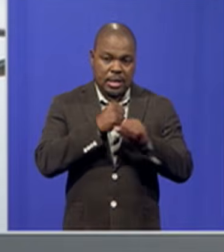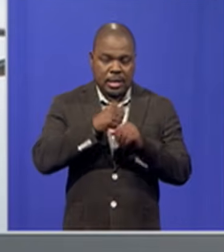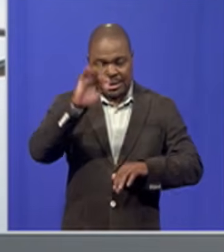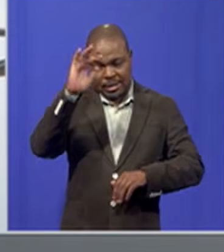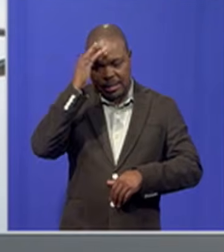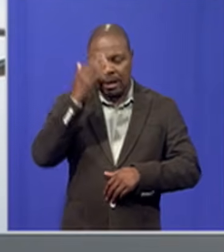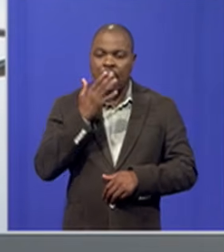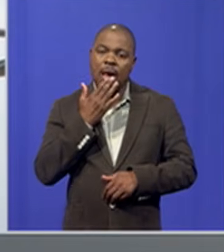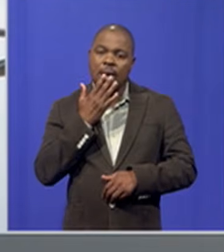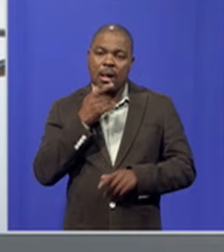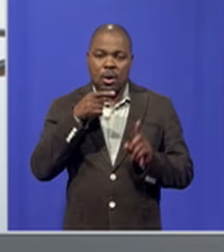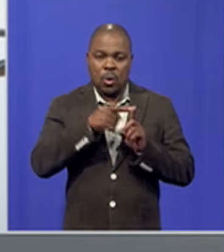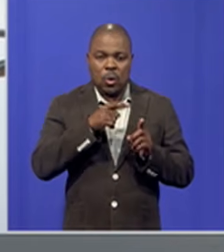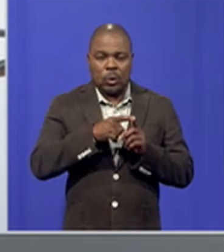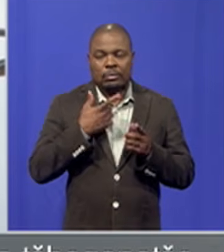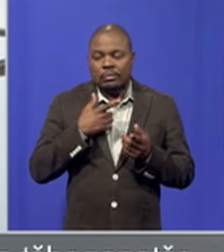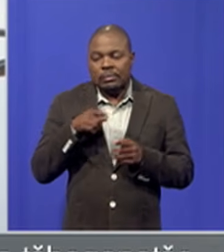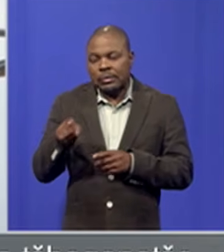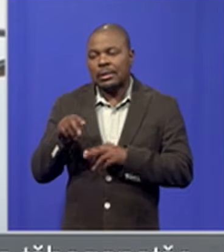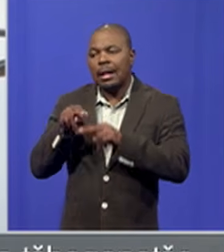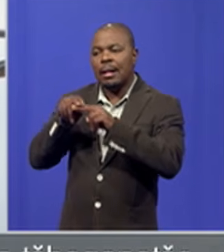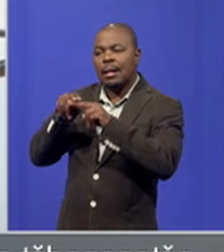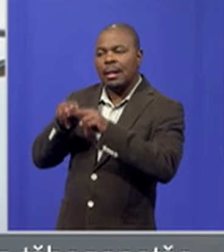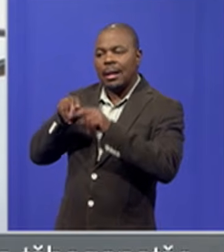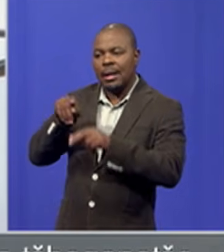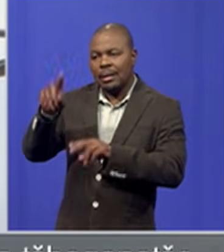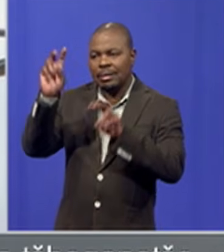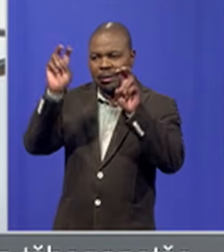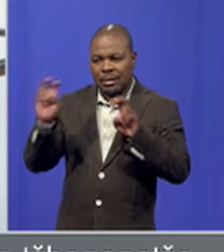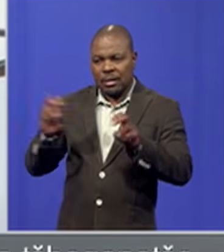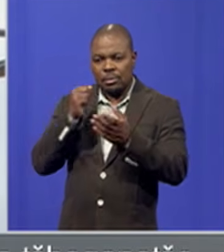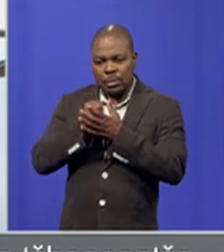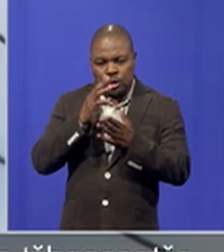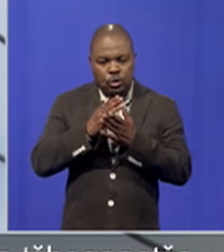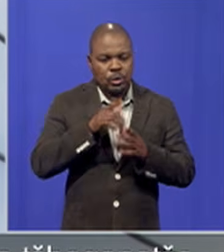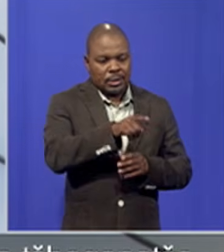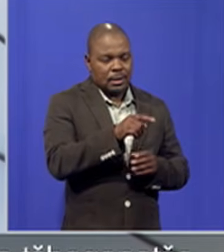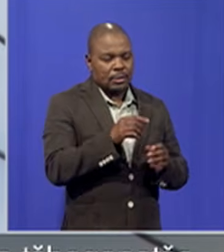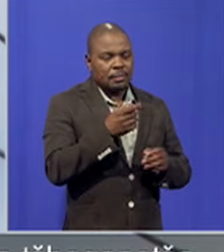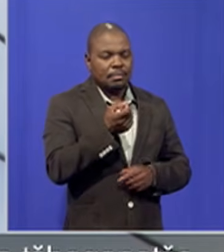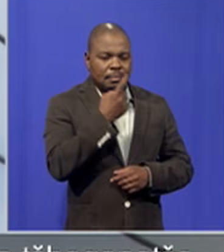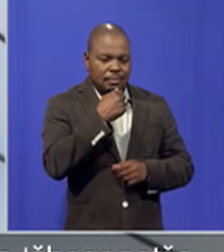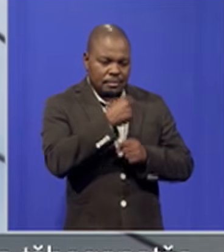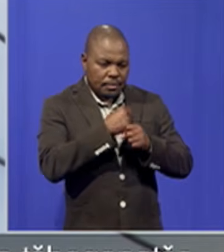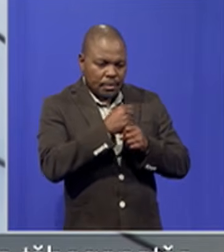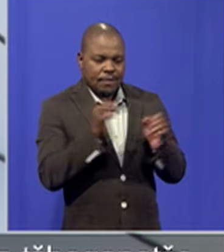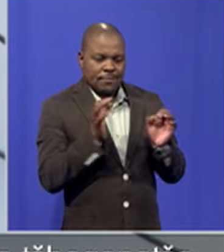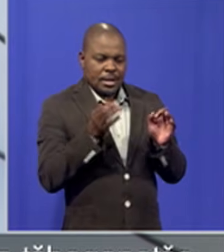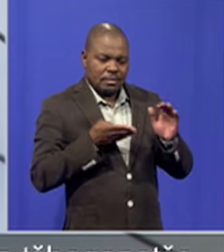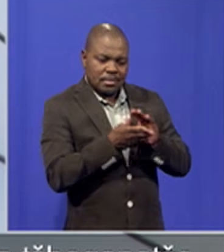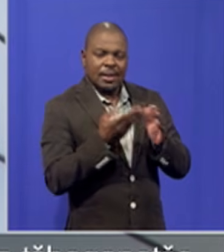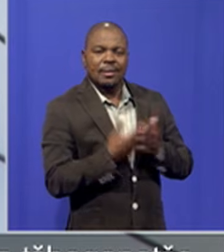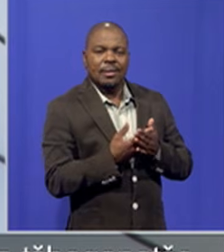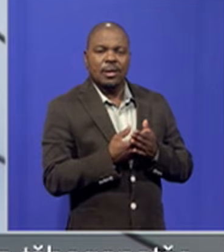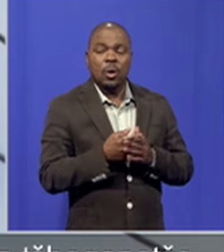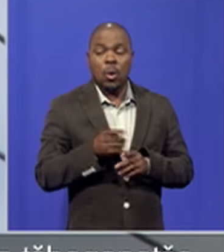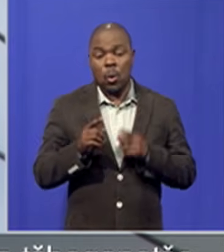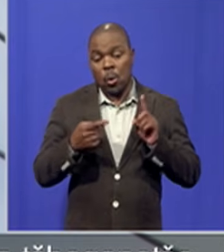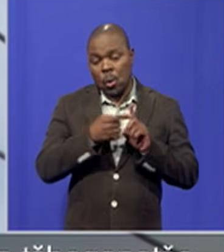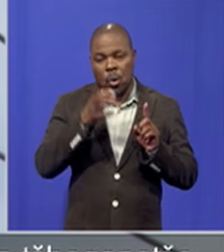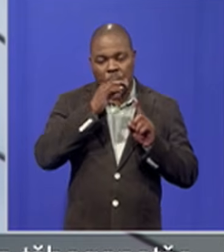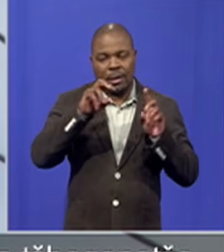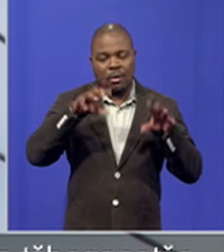sukiri o ithegile go mohlagase go ka boloka dihlare tša gagwe di se senyege. o re go kgaoga ga motlakase mehla le mehla